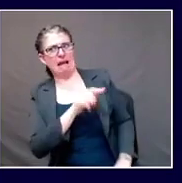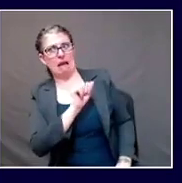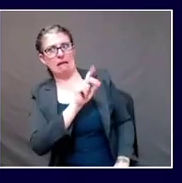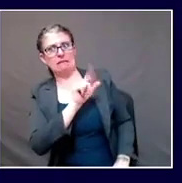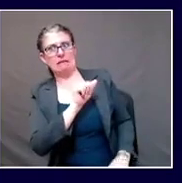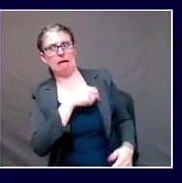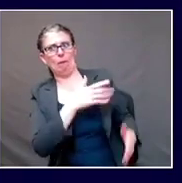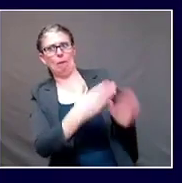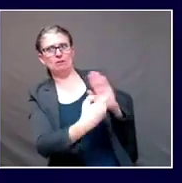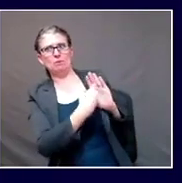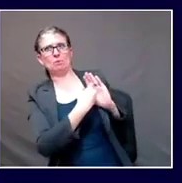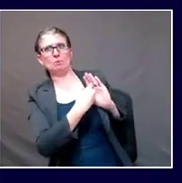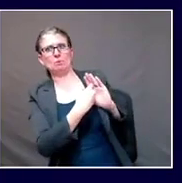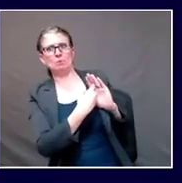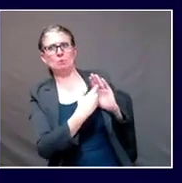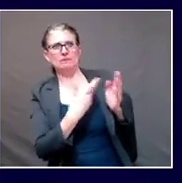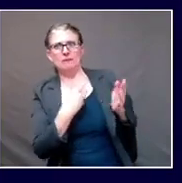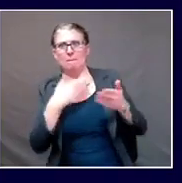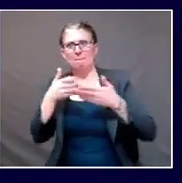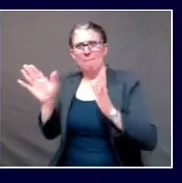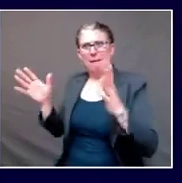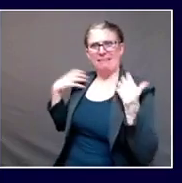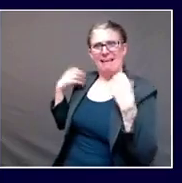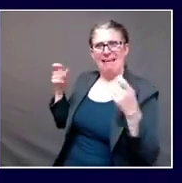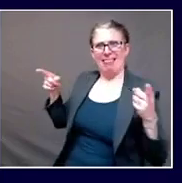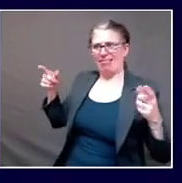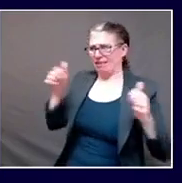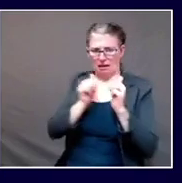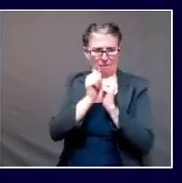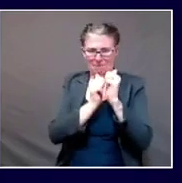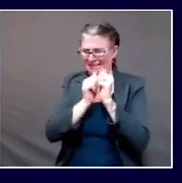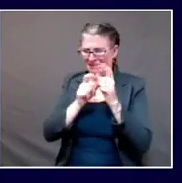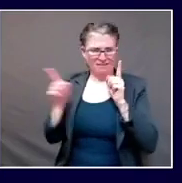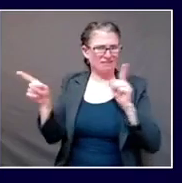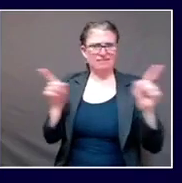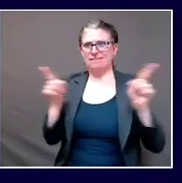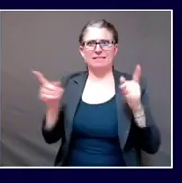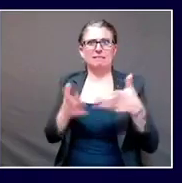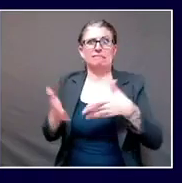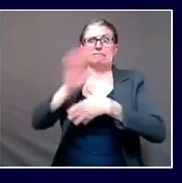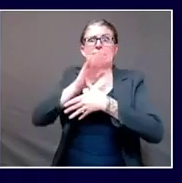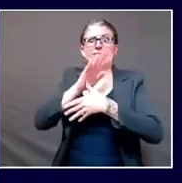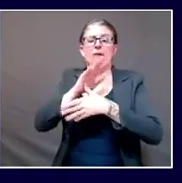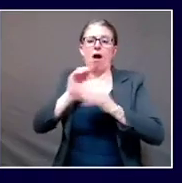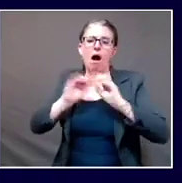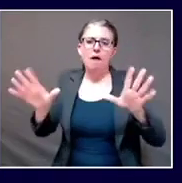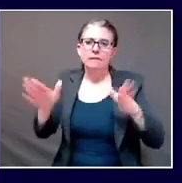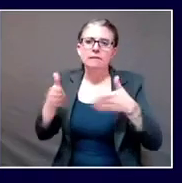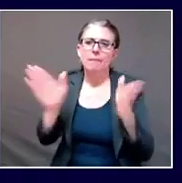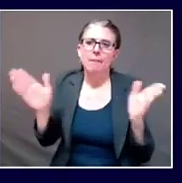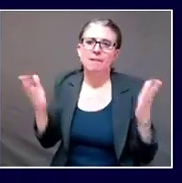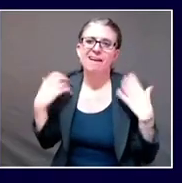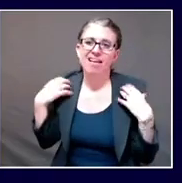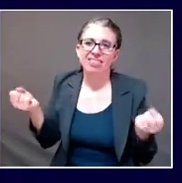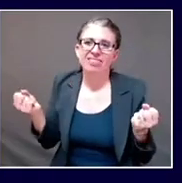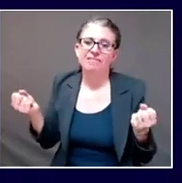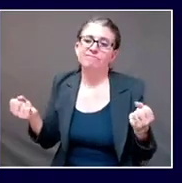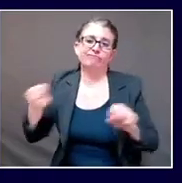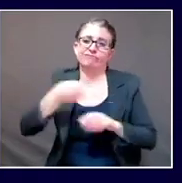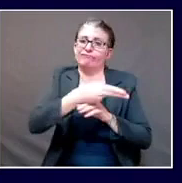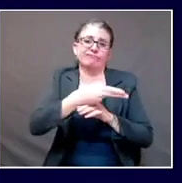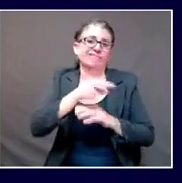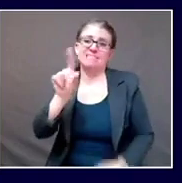That's the greater priority, regardless of the merits of somebody saying they have a disability or you can't have a medical exception. So we are saying very